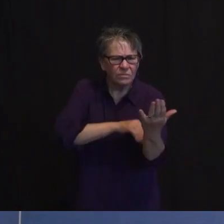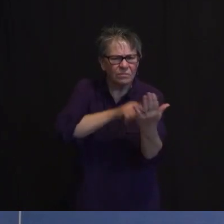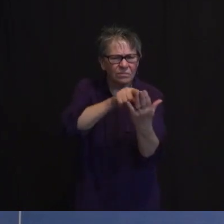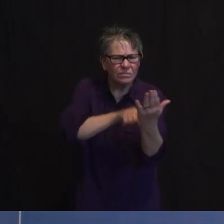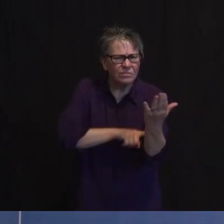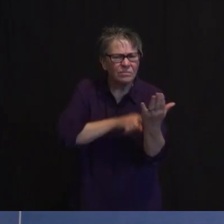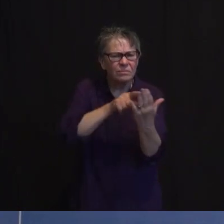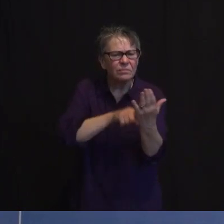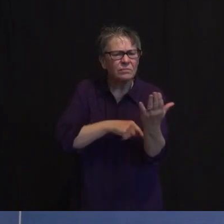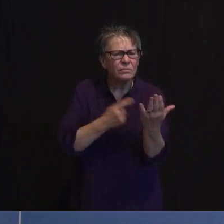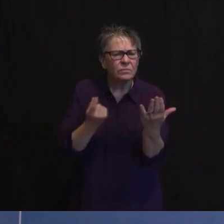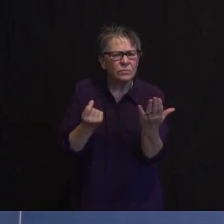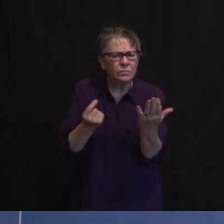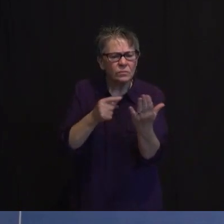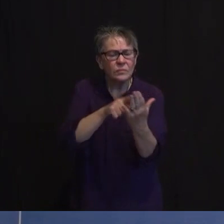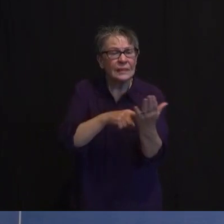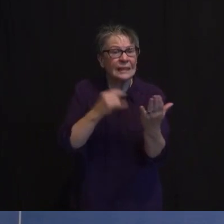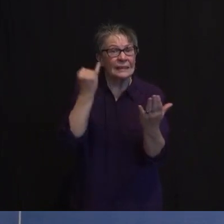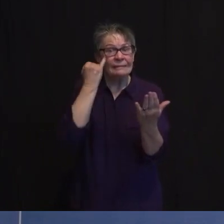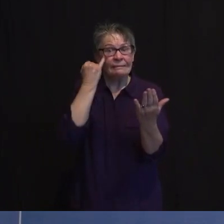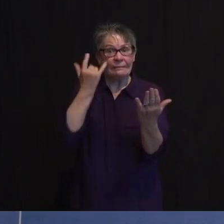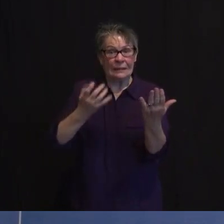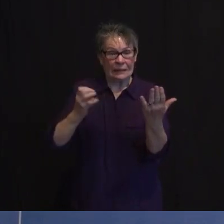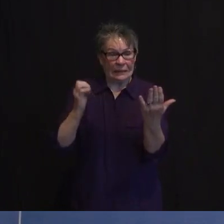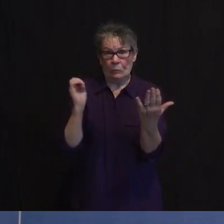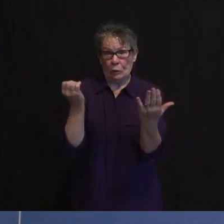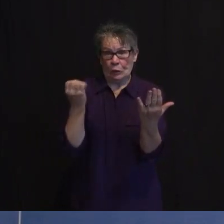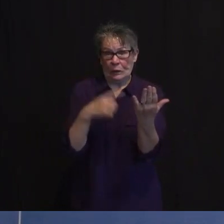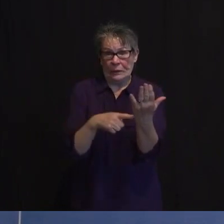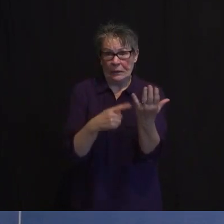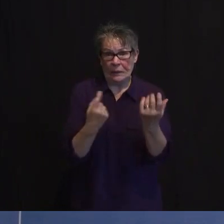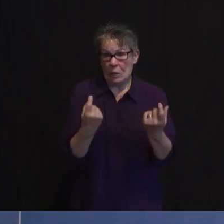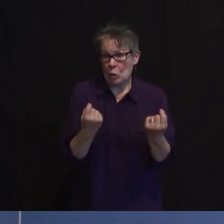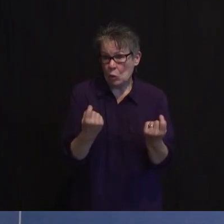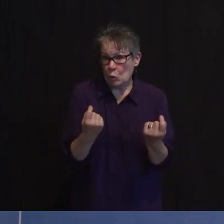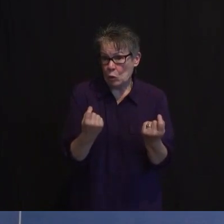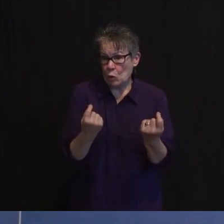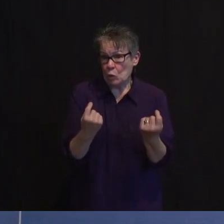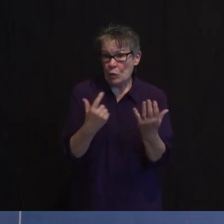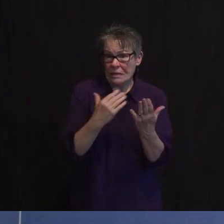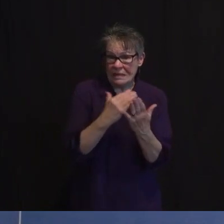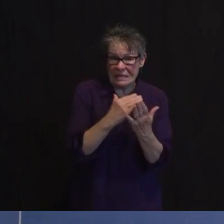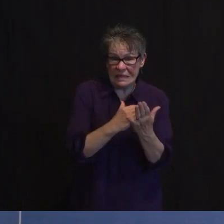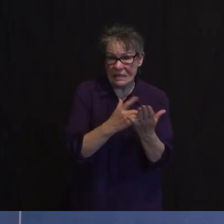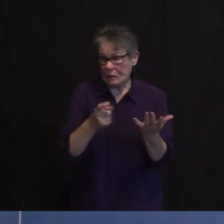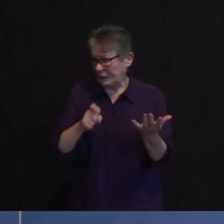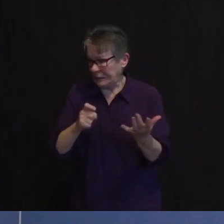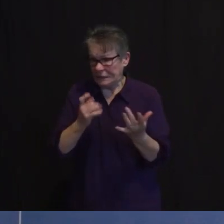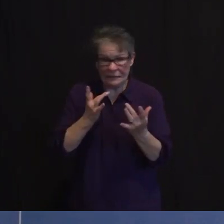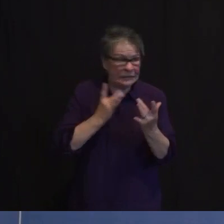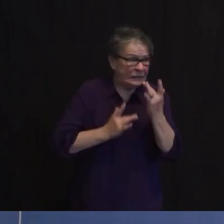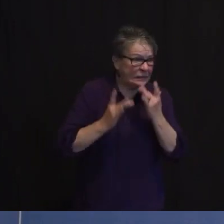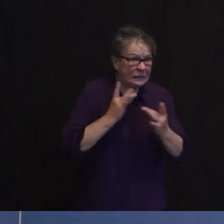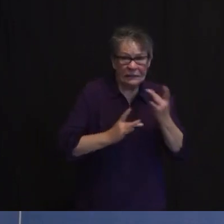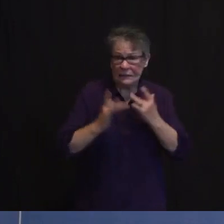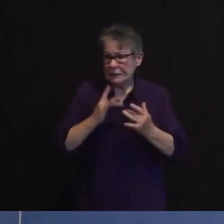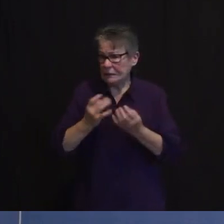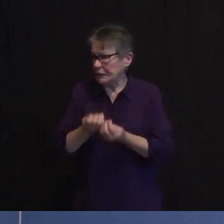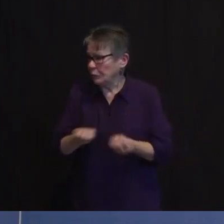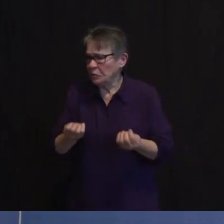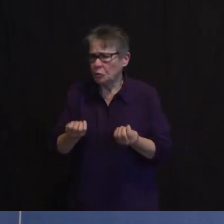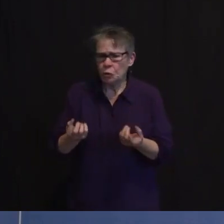creates demand for critical care resources that outstrips the supply. The model was